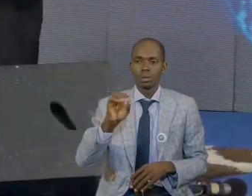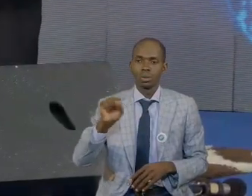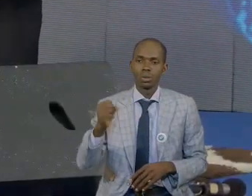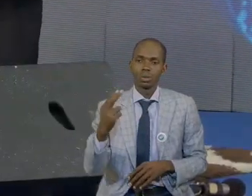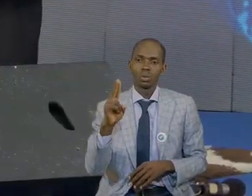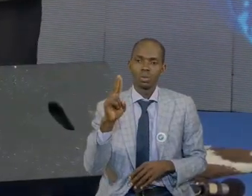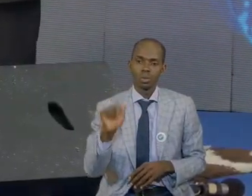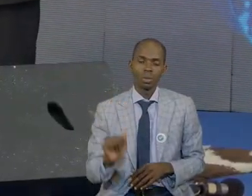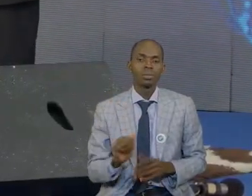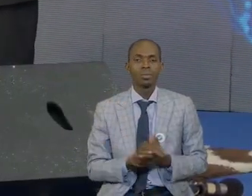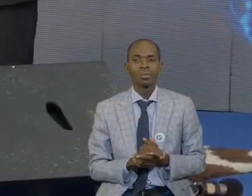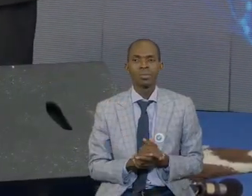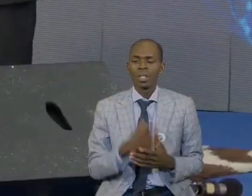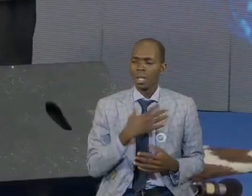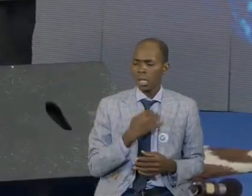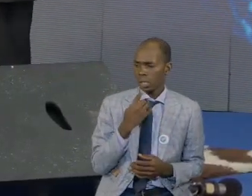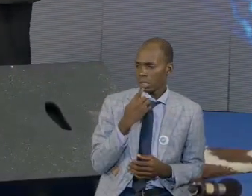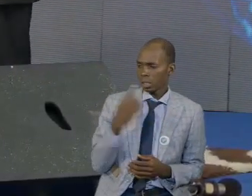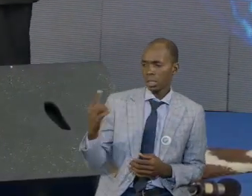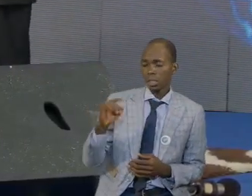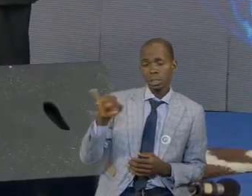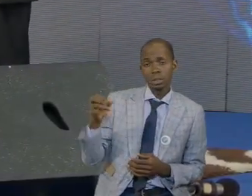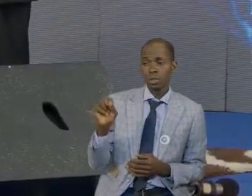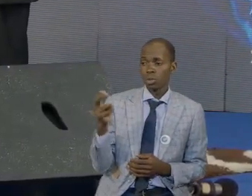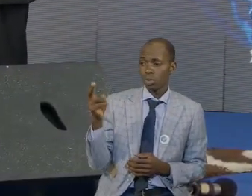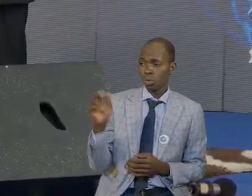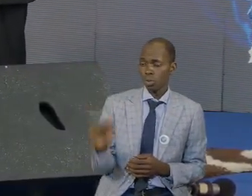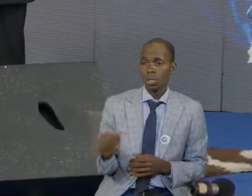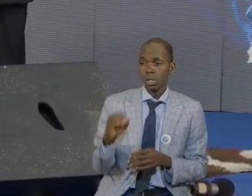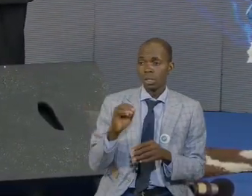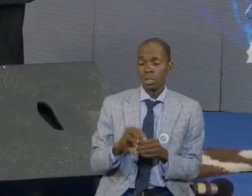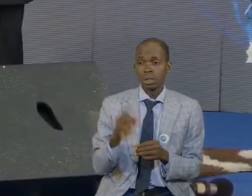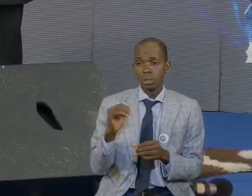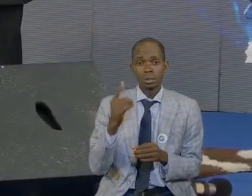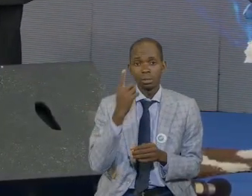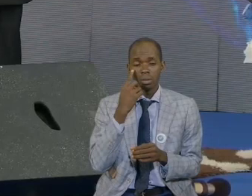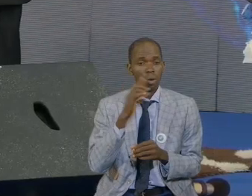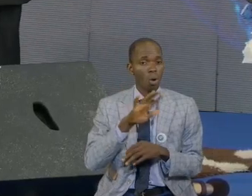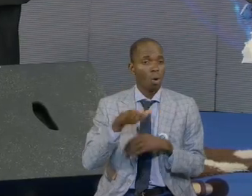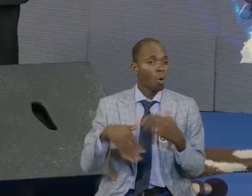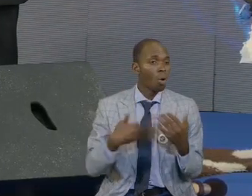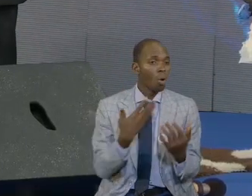and said unto him in the sight of all Israel,